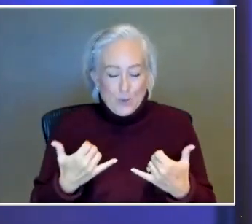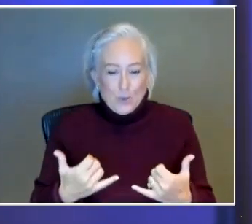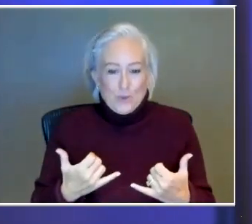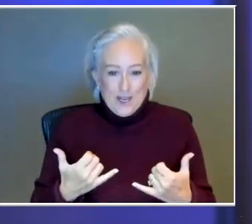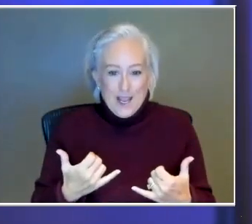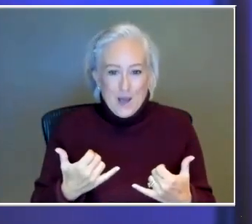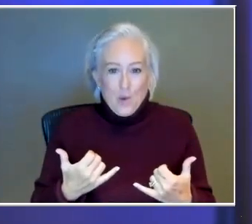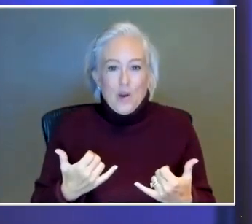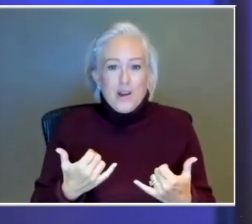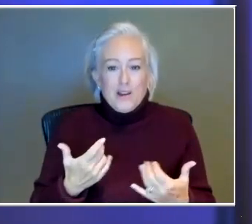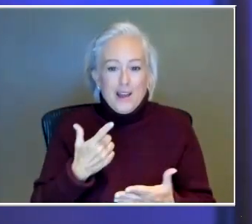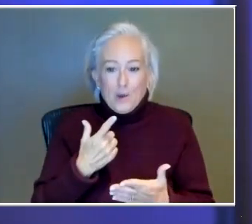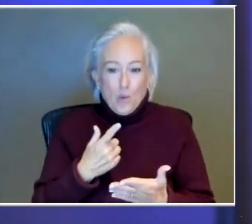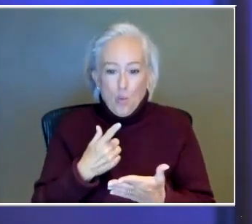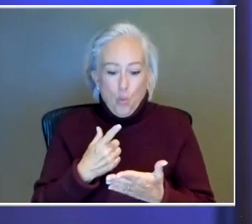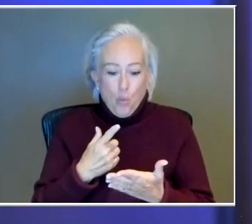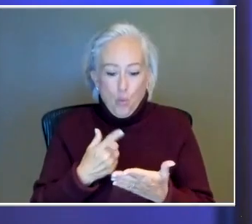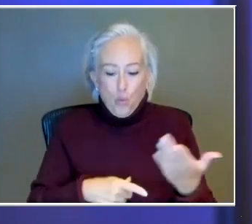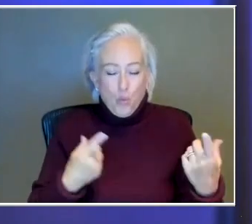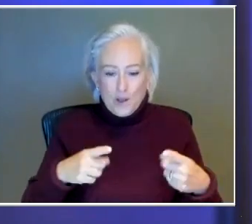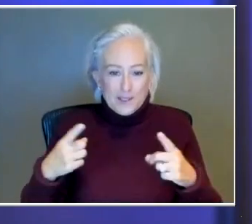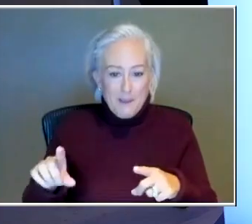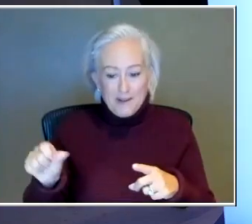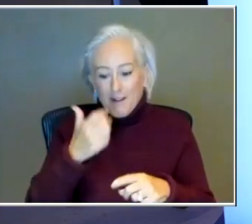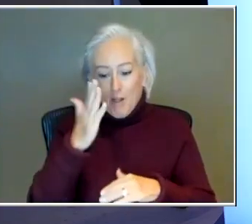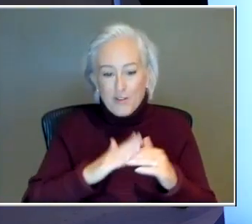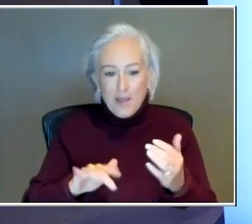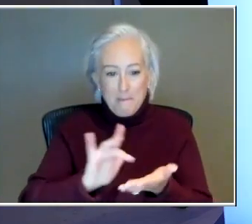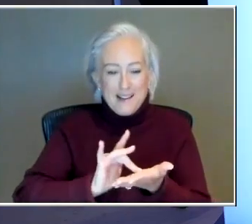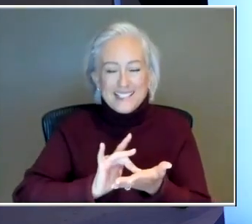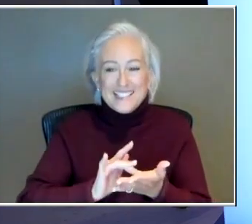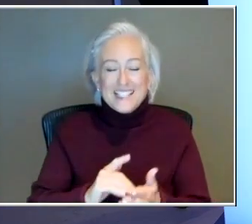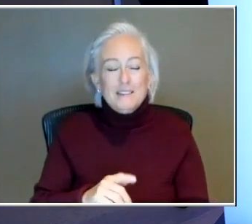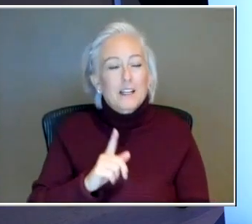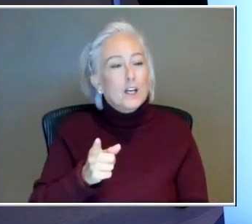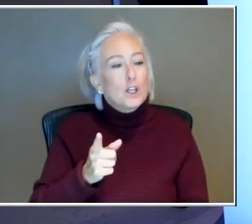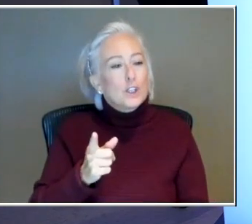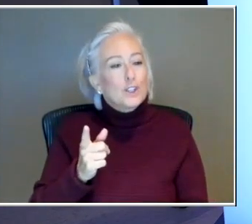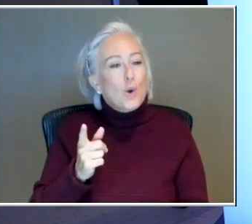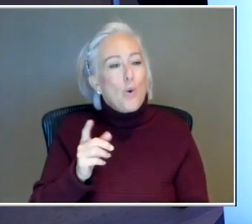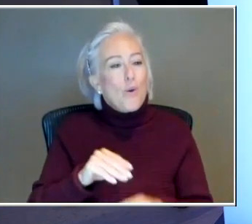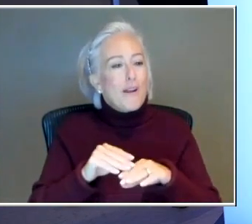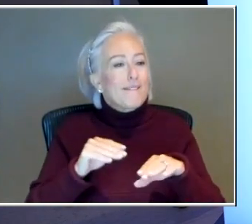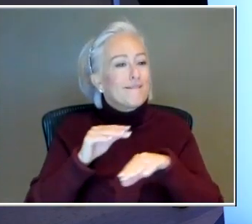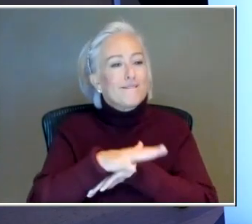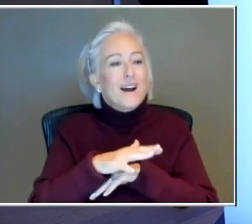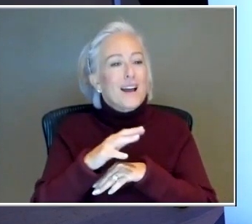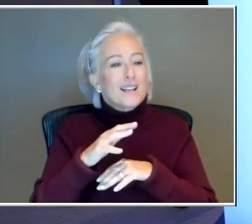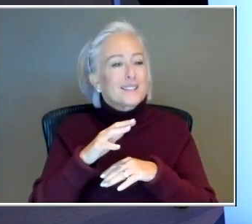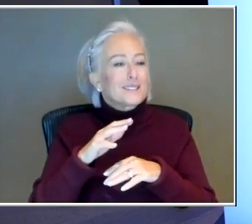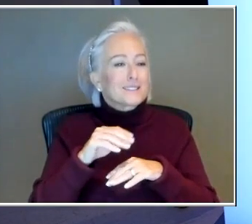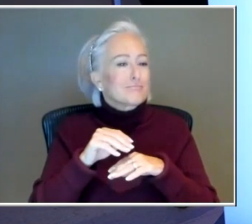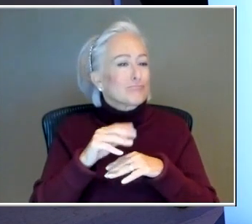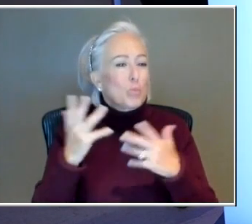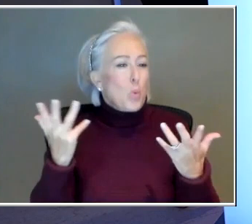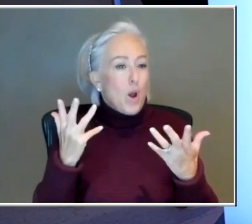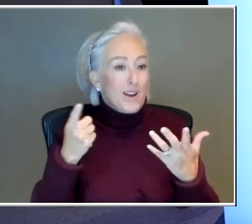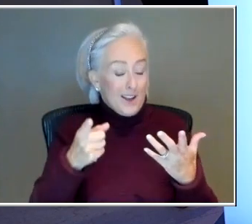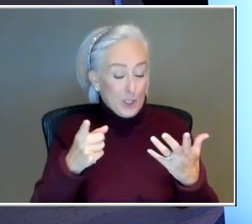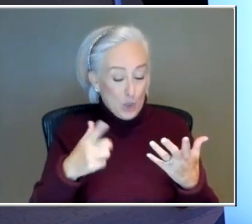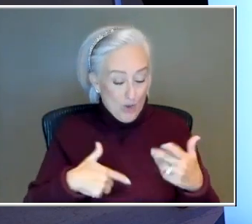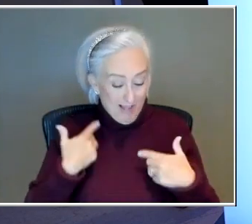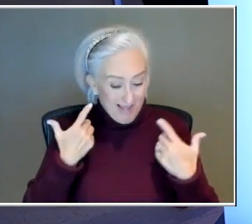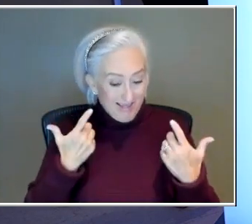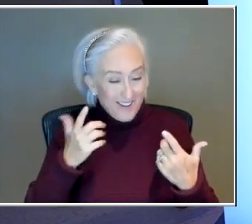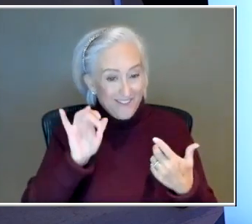out with, and other than just the medications. And what's your big advice? Again, I want to go back to just you lived it, you were a young kid around other kiddos, and just